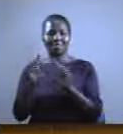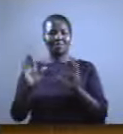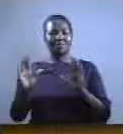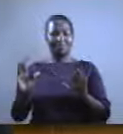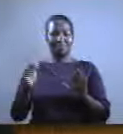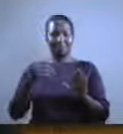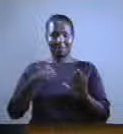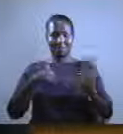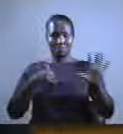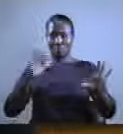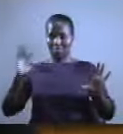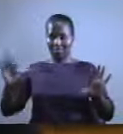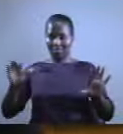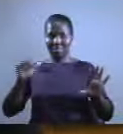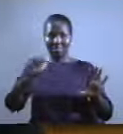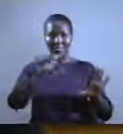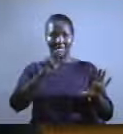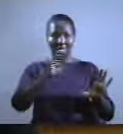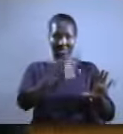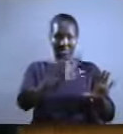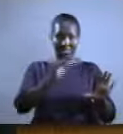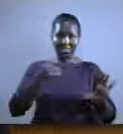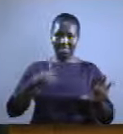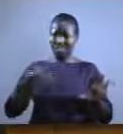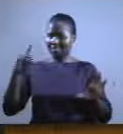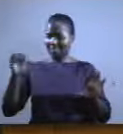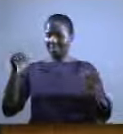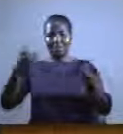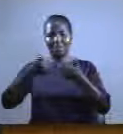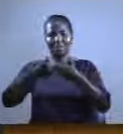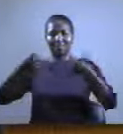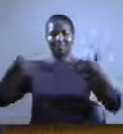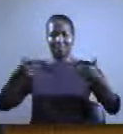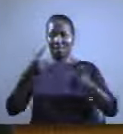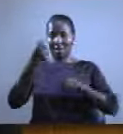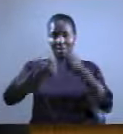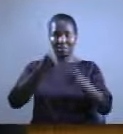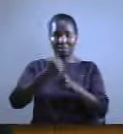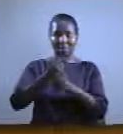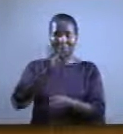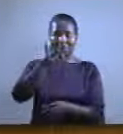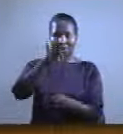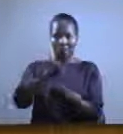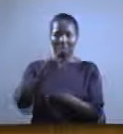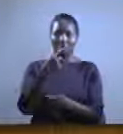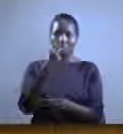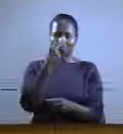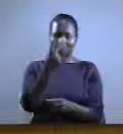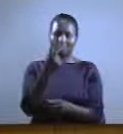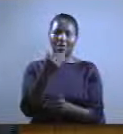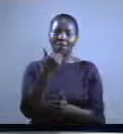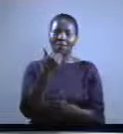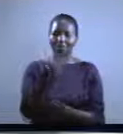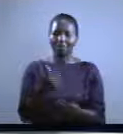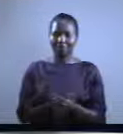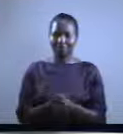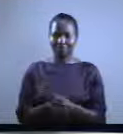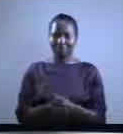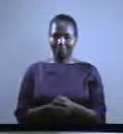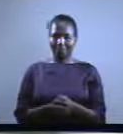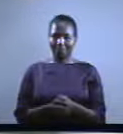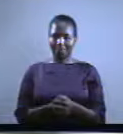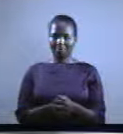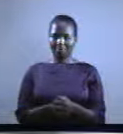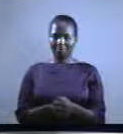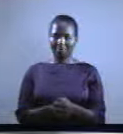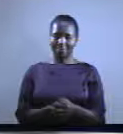by us and provinces governed by you. And I'm sure voters in next year's election will take note. Order, please, Thank you. order.